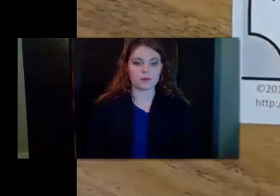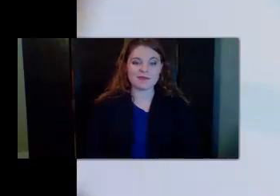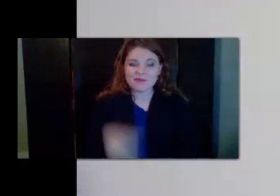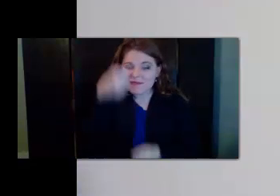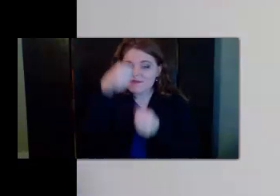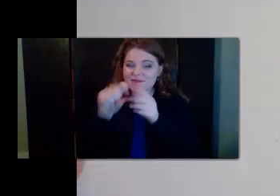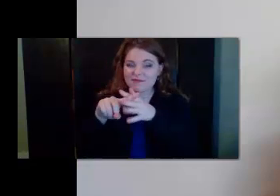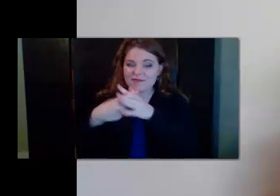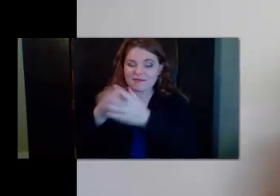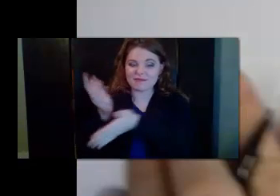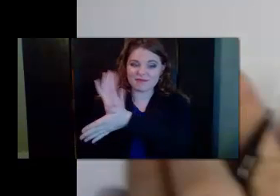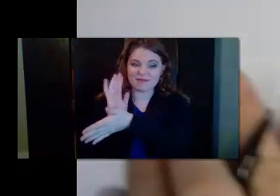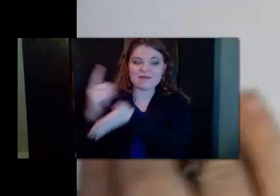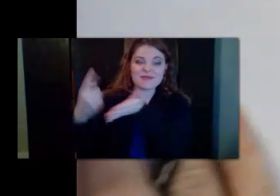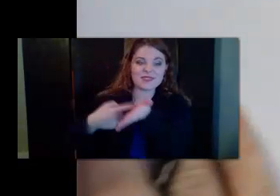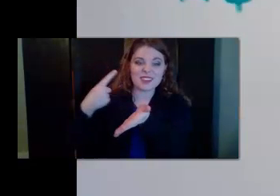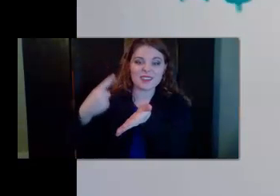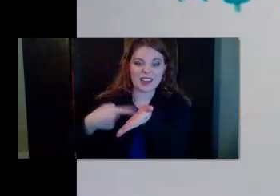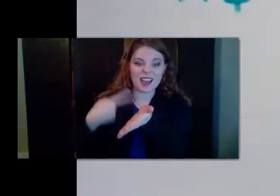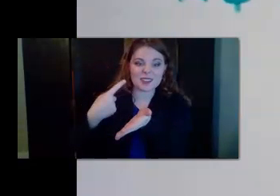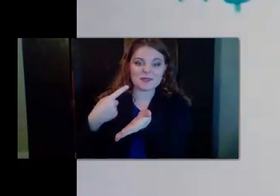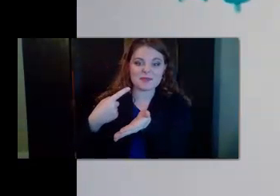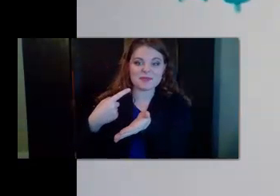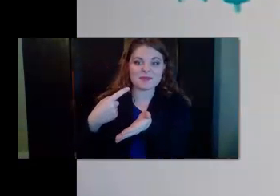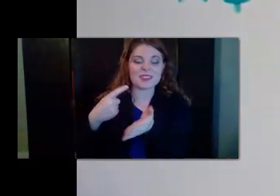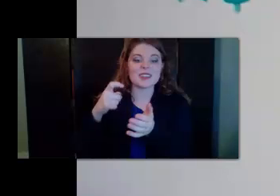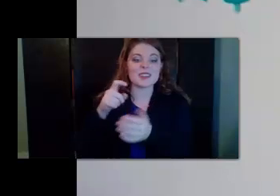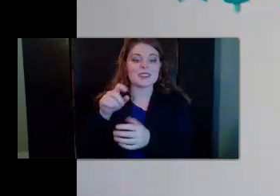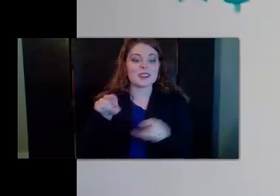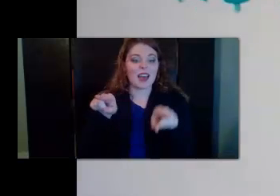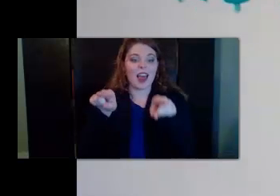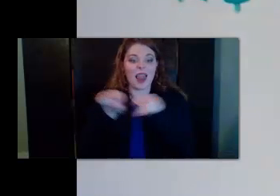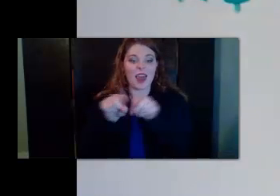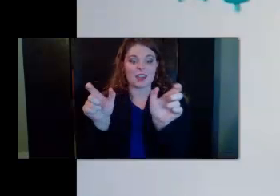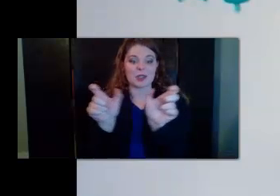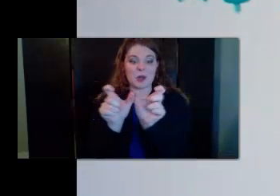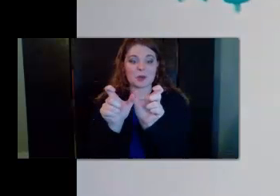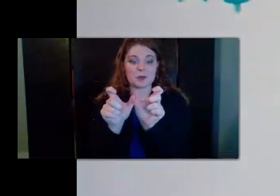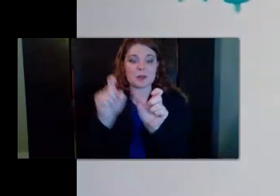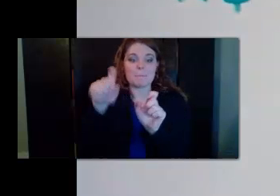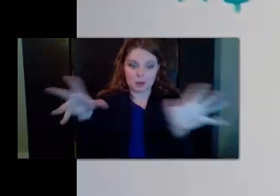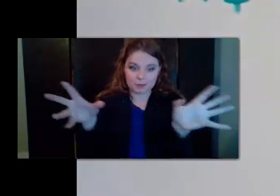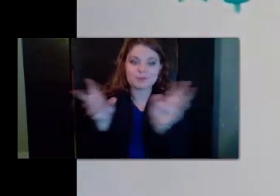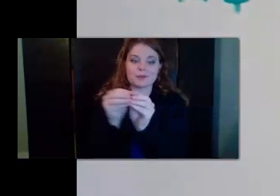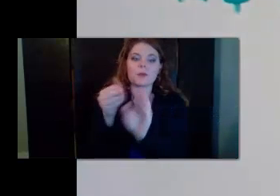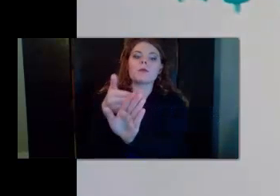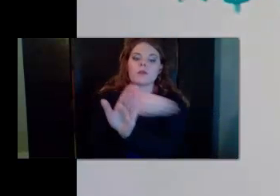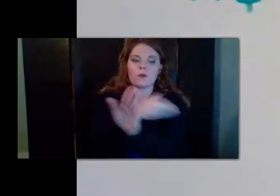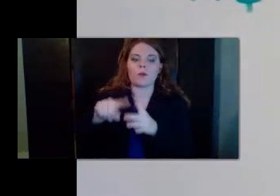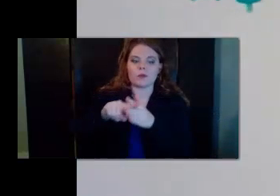of this video that we sometimes have to combine like terms before we solve our